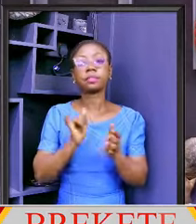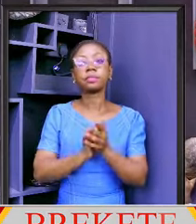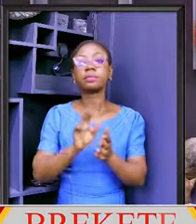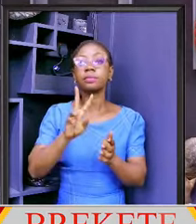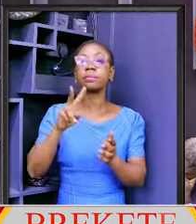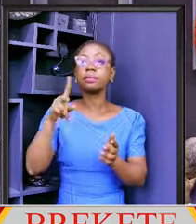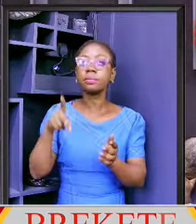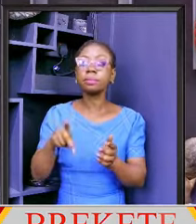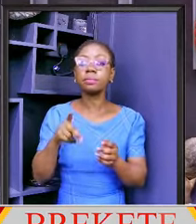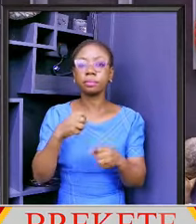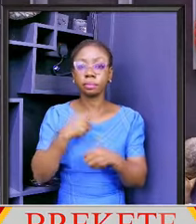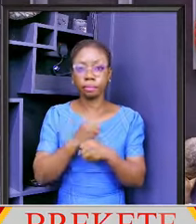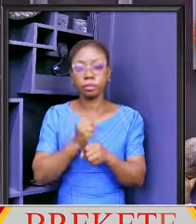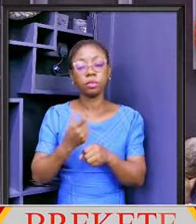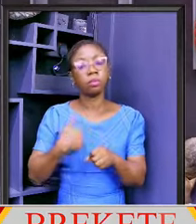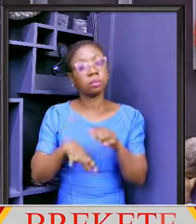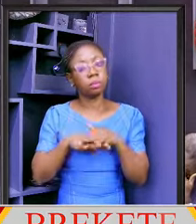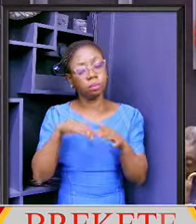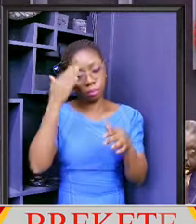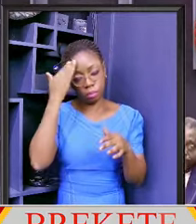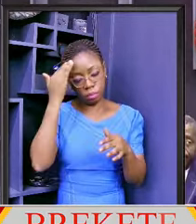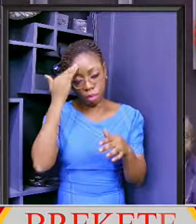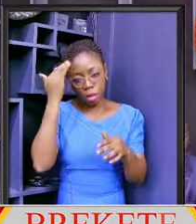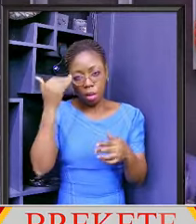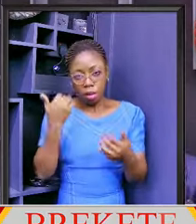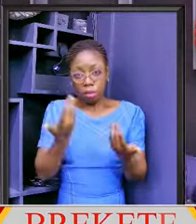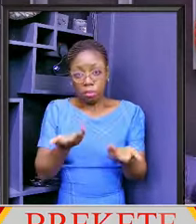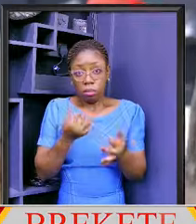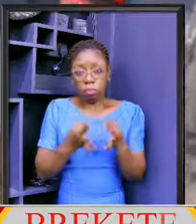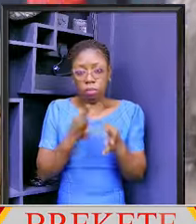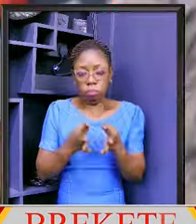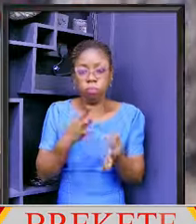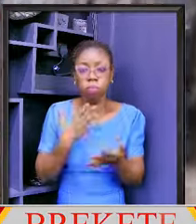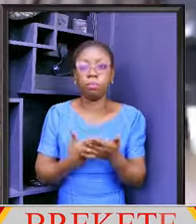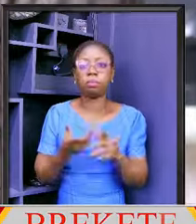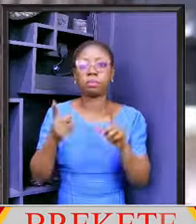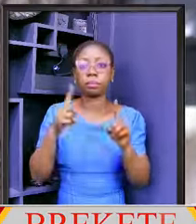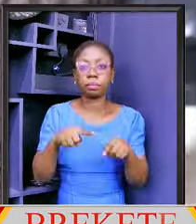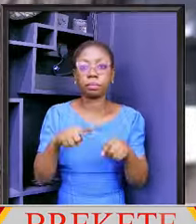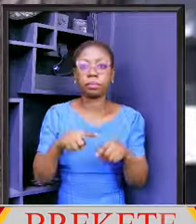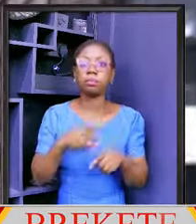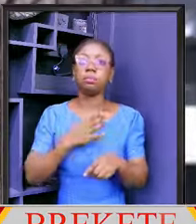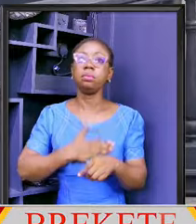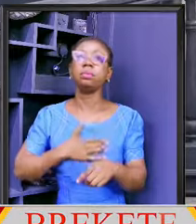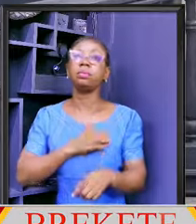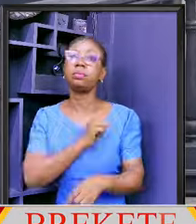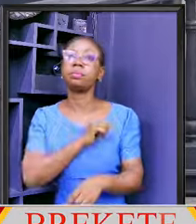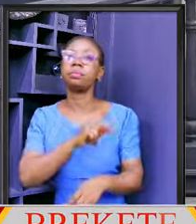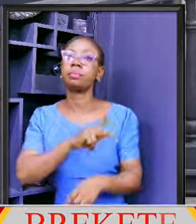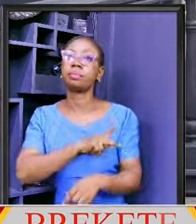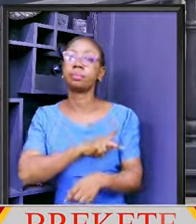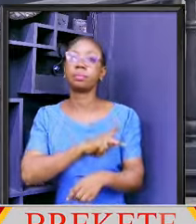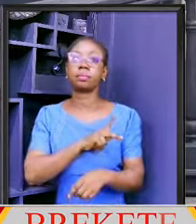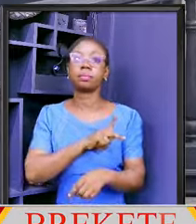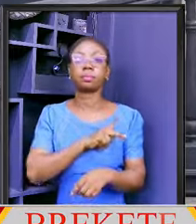We don't know where that bulk money came, but... What that saw, one... Na reality. Reality. And I know we appreciate you.